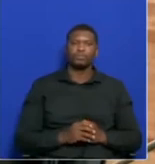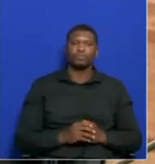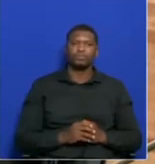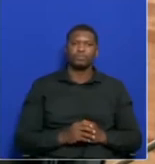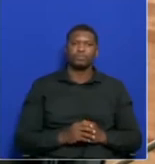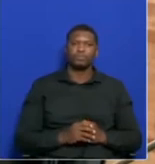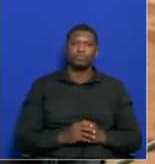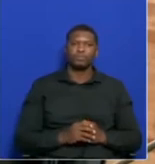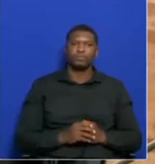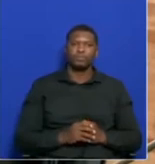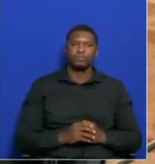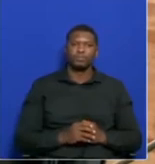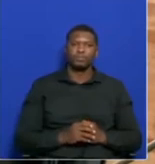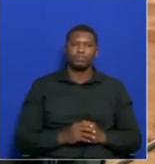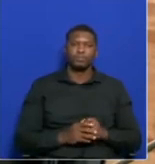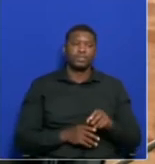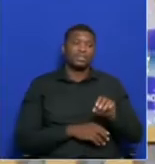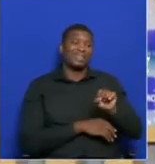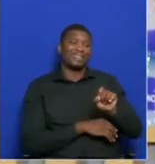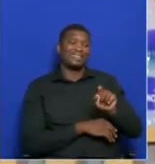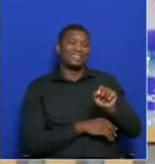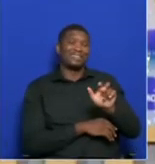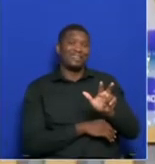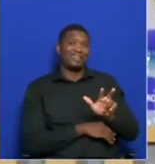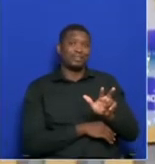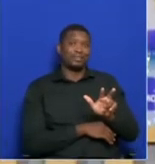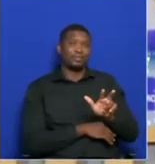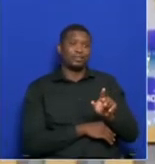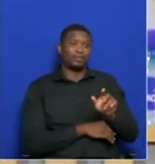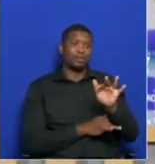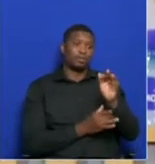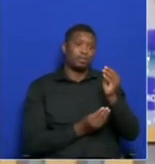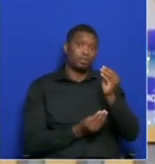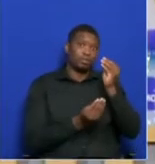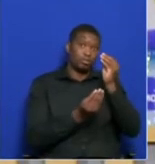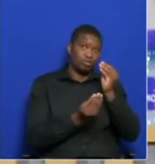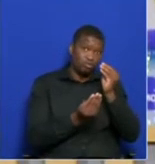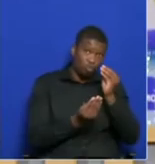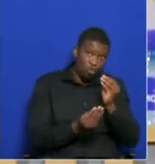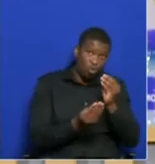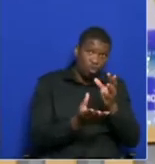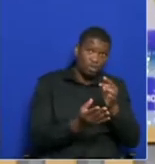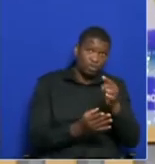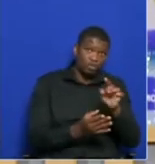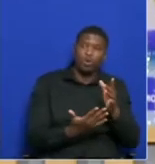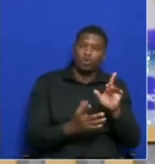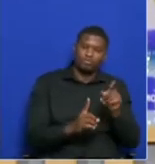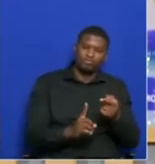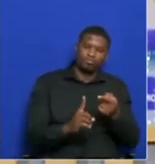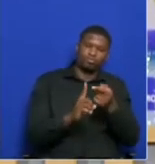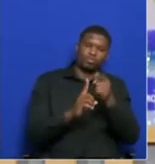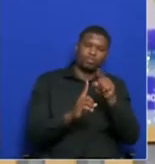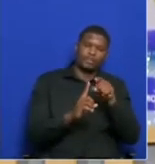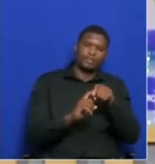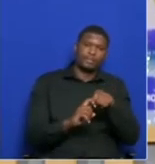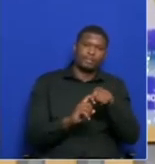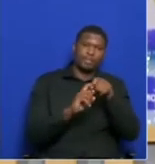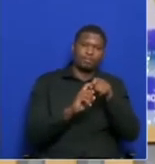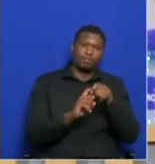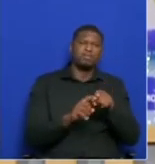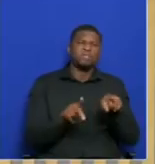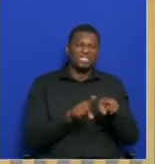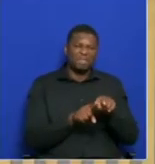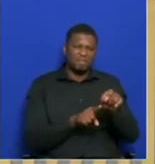yes. ST8, notice of intention to suspend. I think we can skip that as well, because